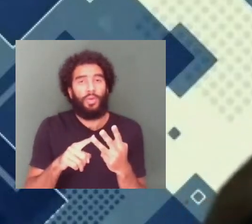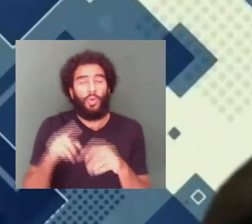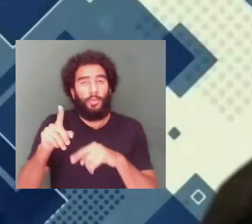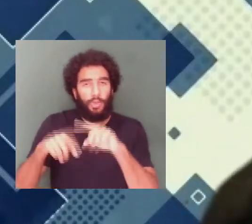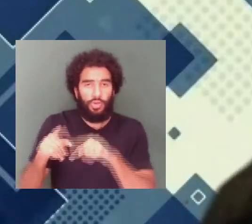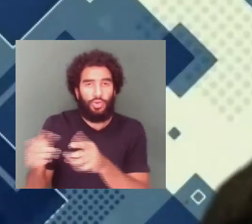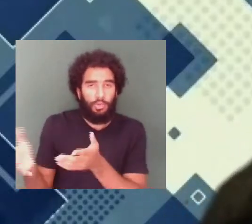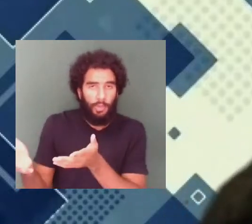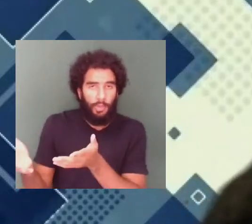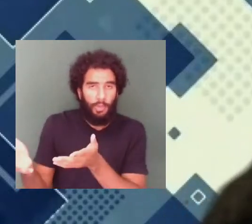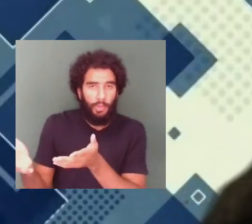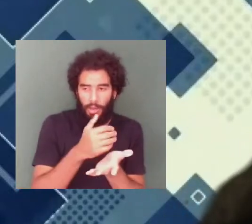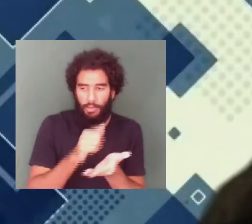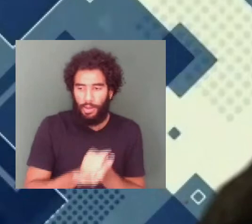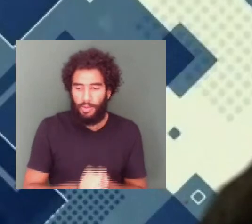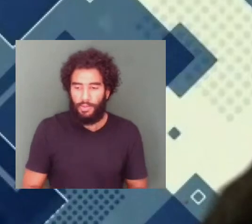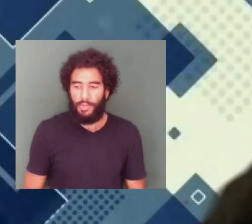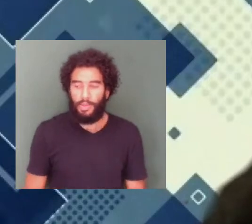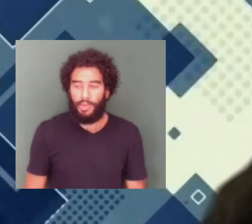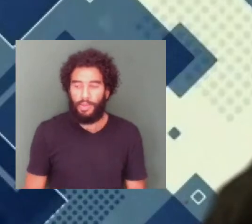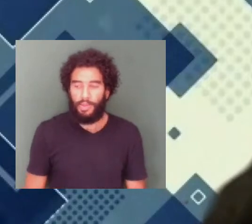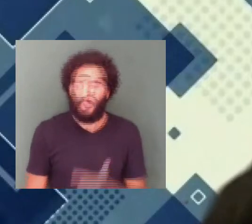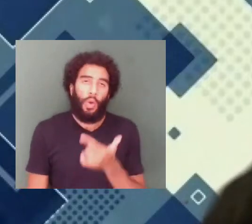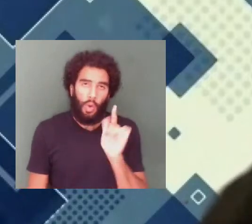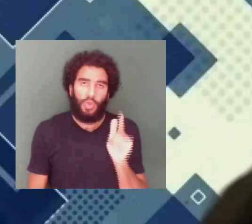notices and the